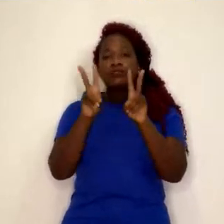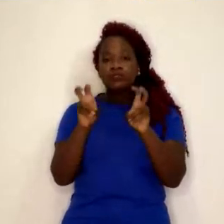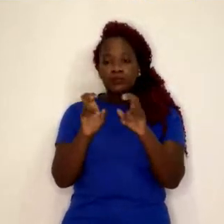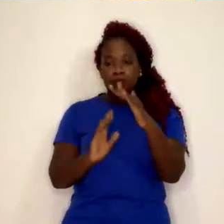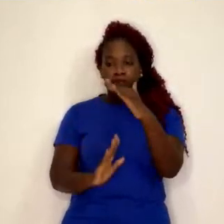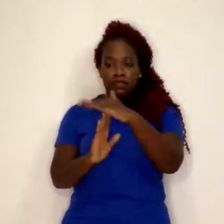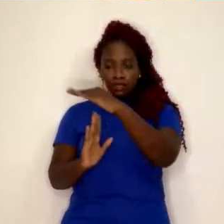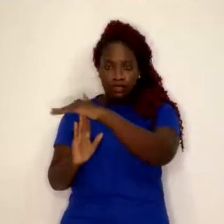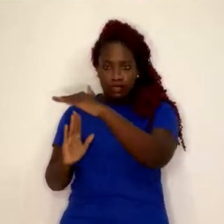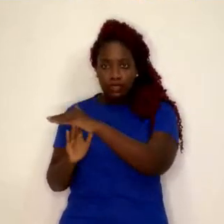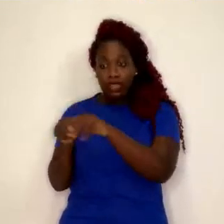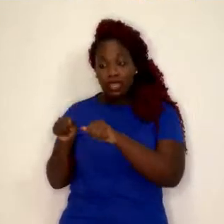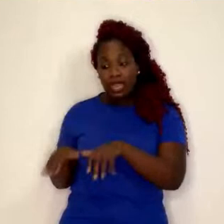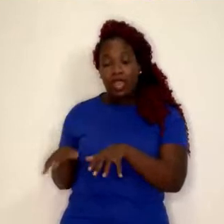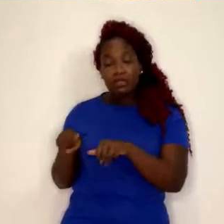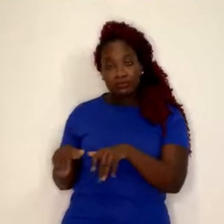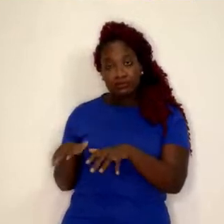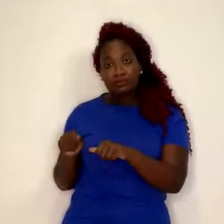inconstitutionality